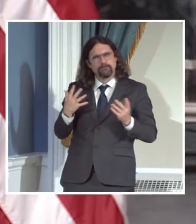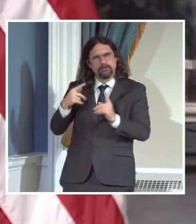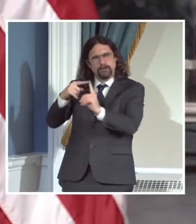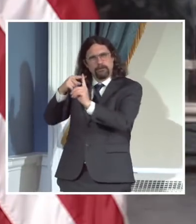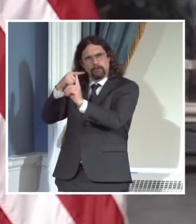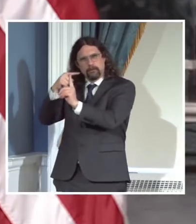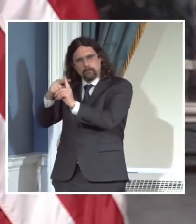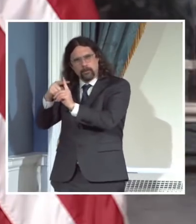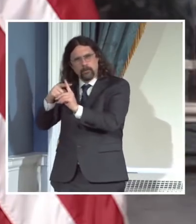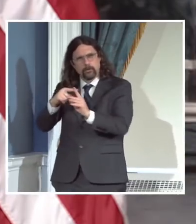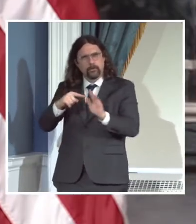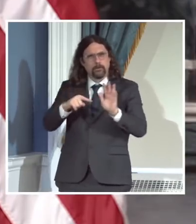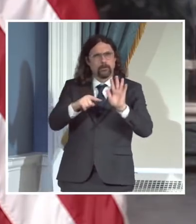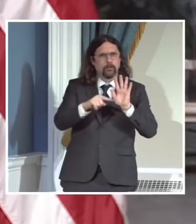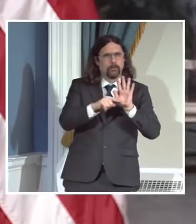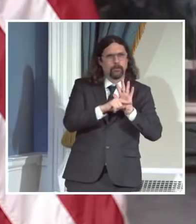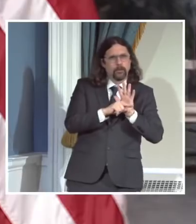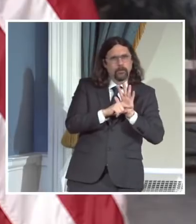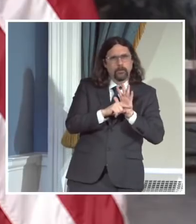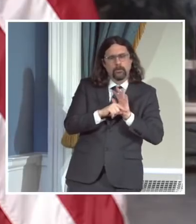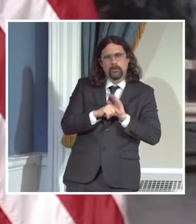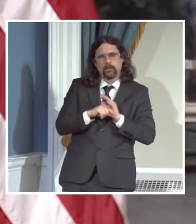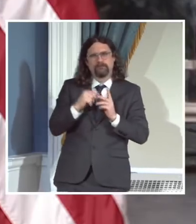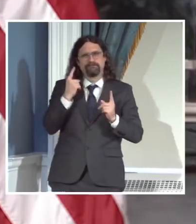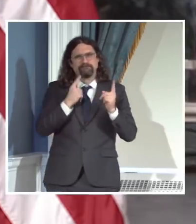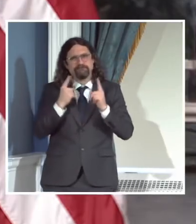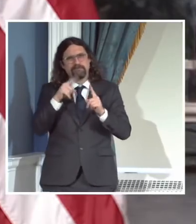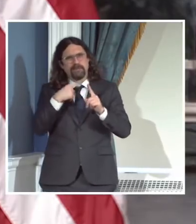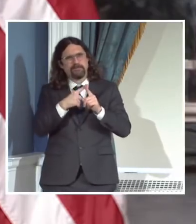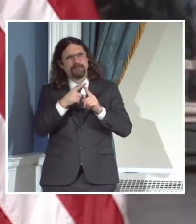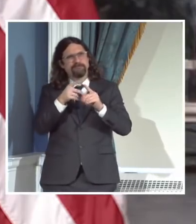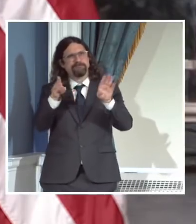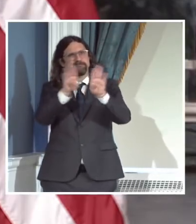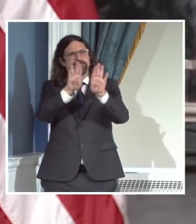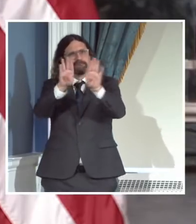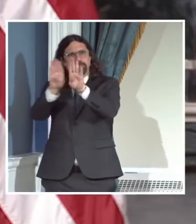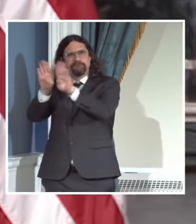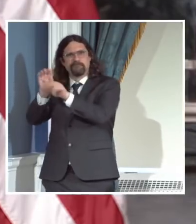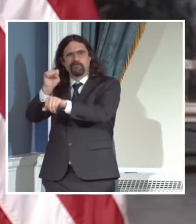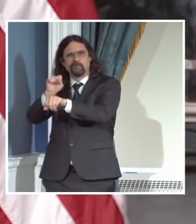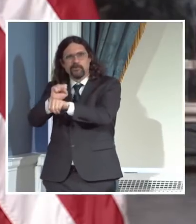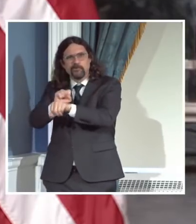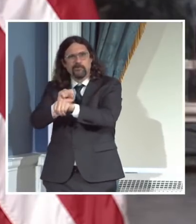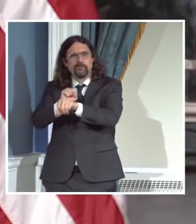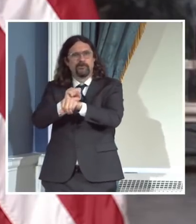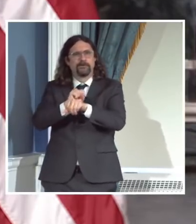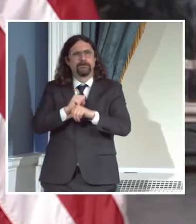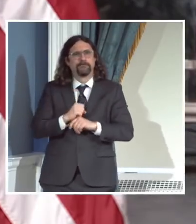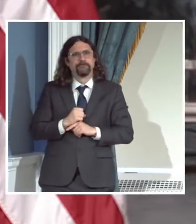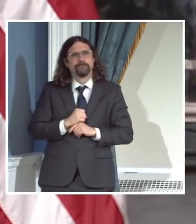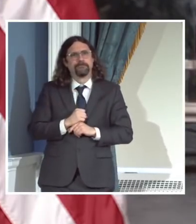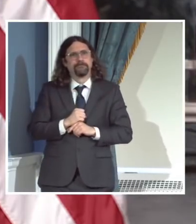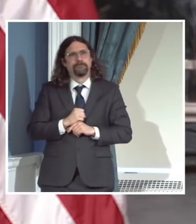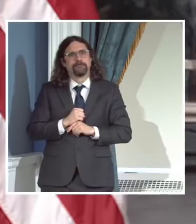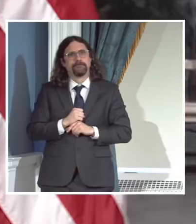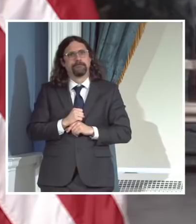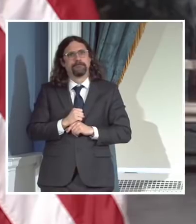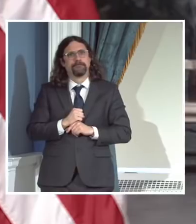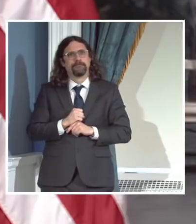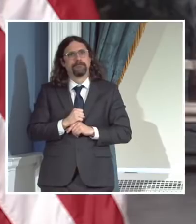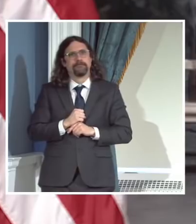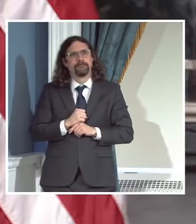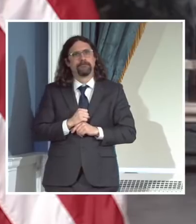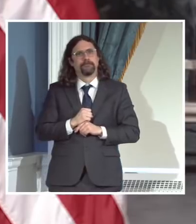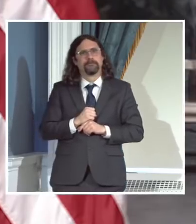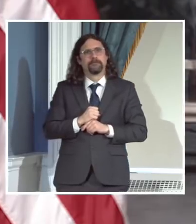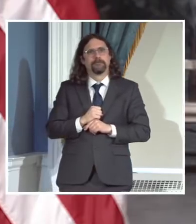day-to-day lives. I needed an eyewitness to tell me what was happening in San Francisco and someone I could trust to confirm that it would work here in New York City.